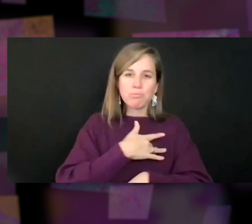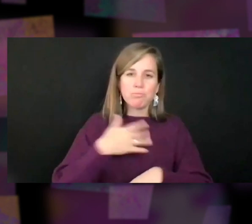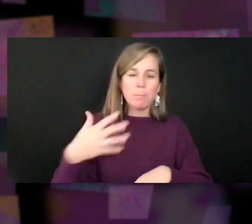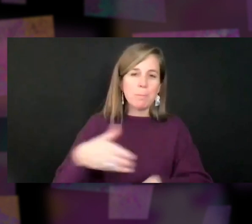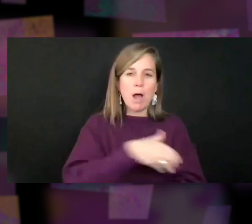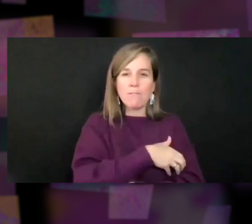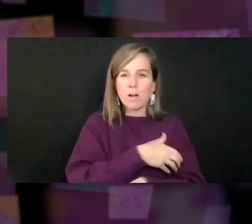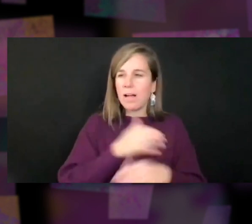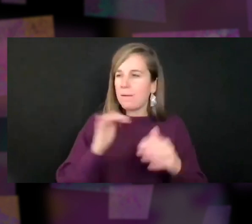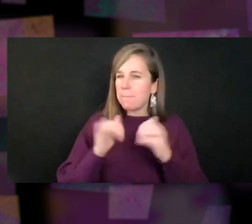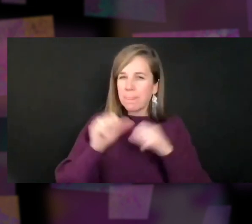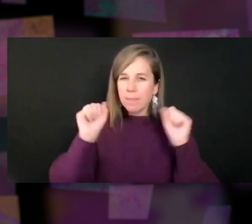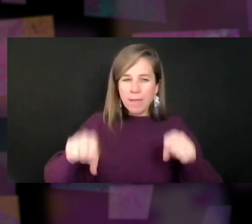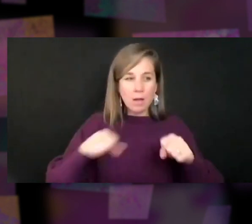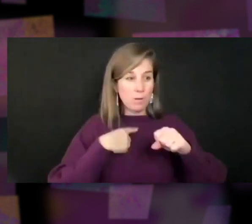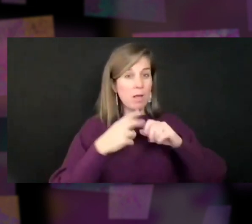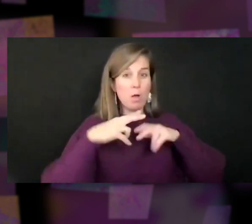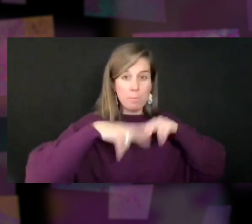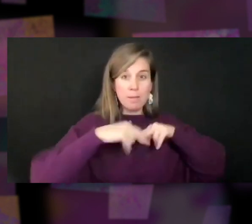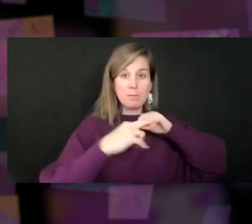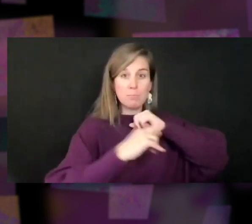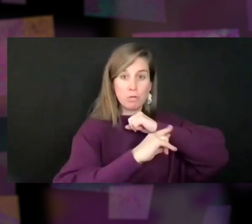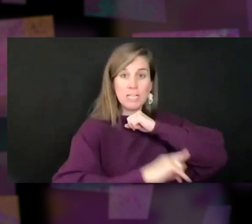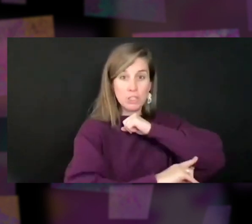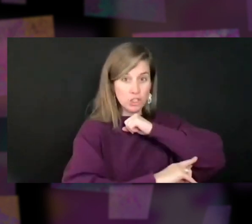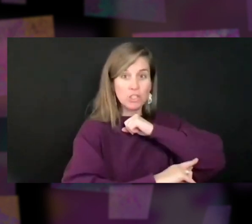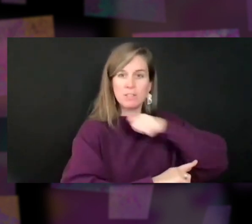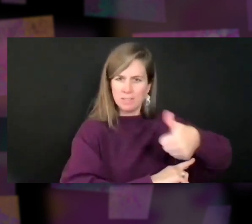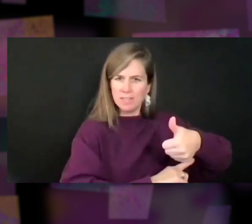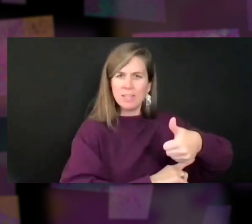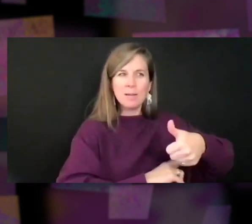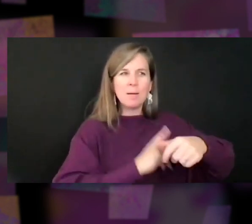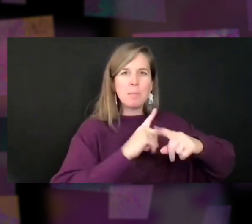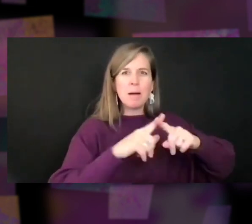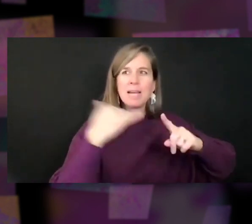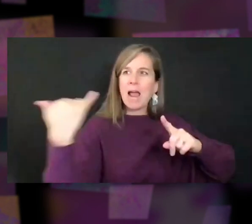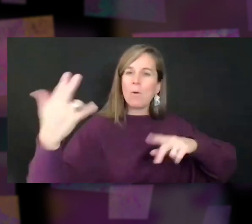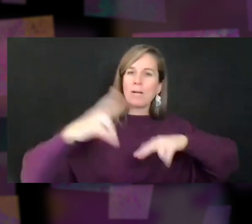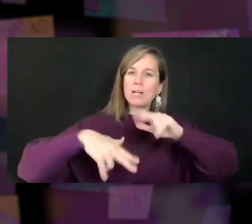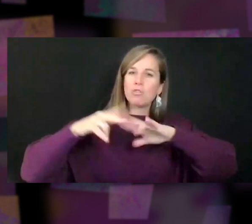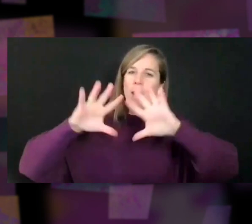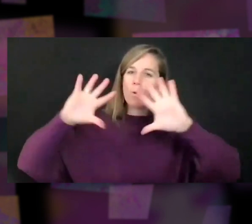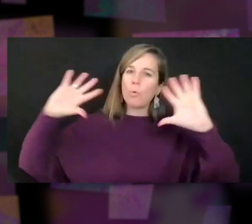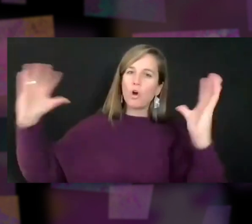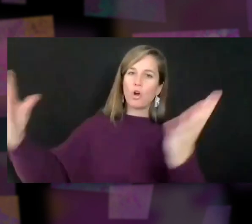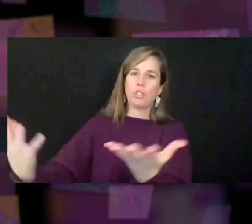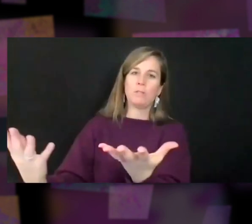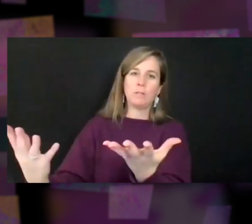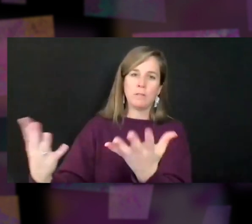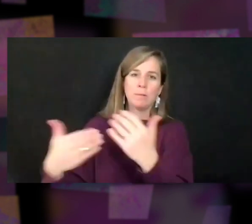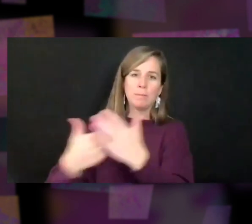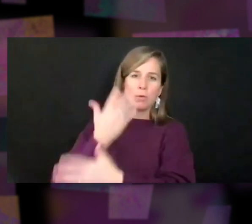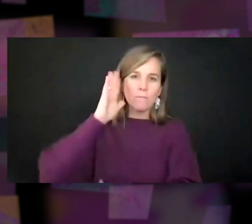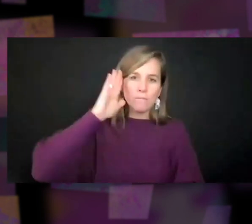expand from building bridges to creating whole new worlds, new futures?